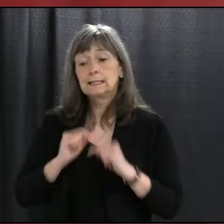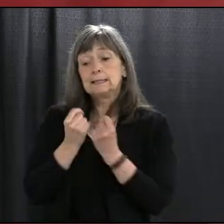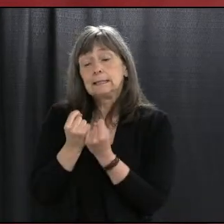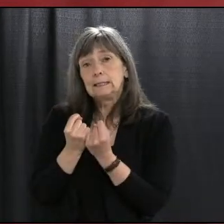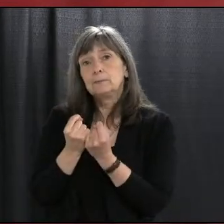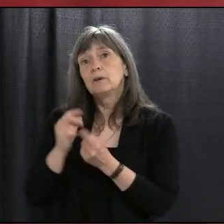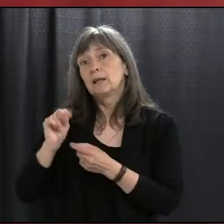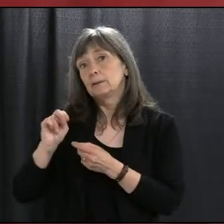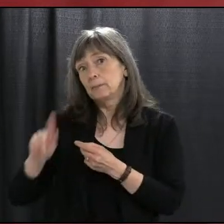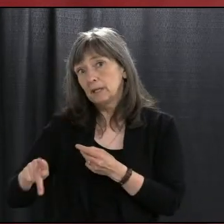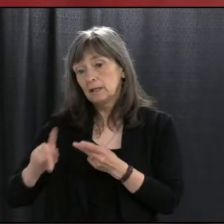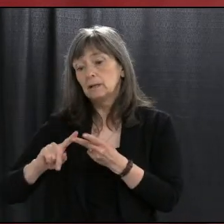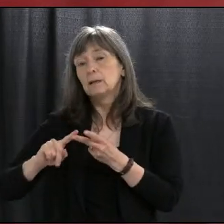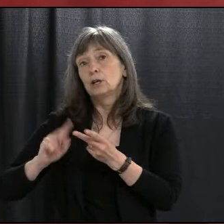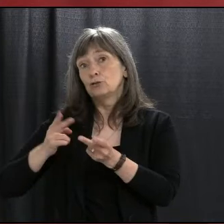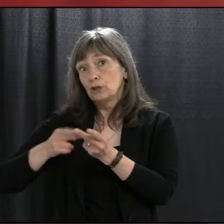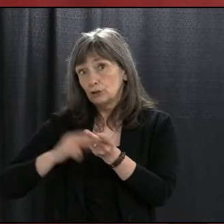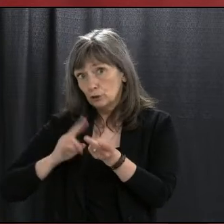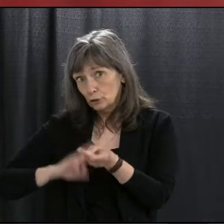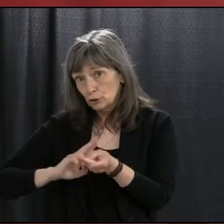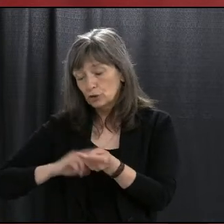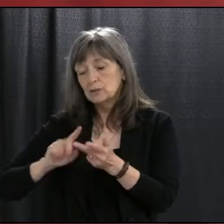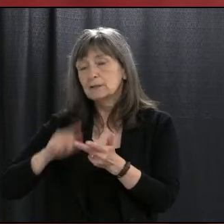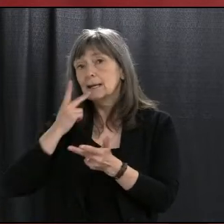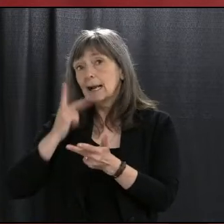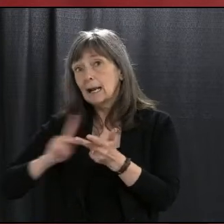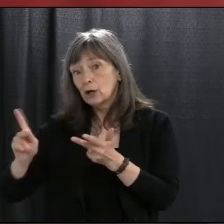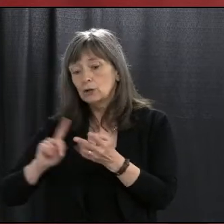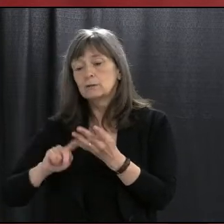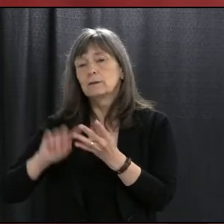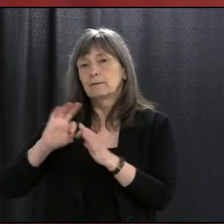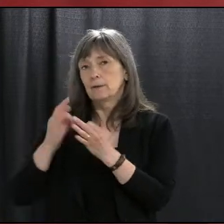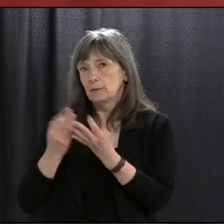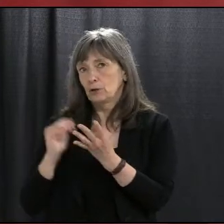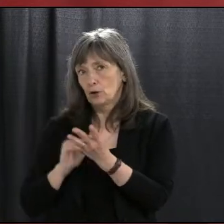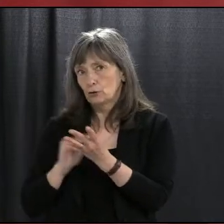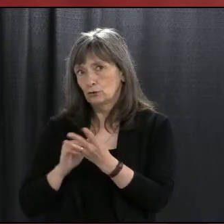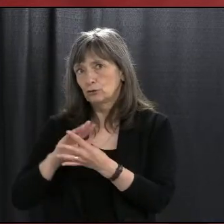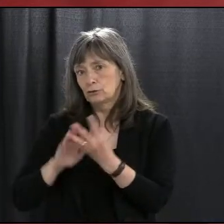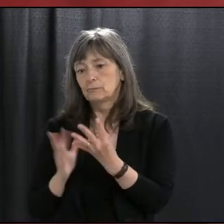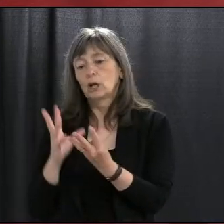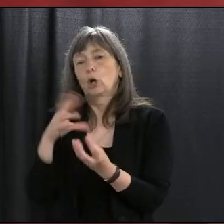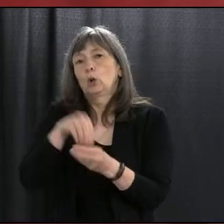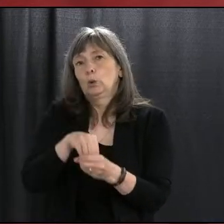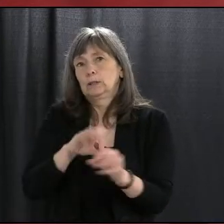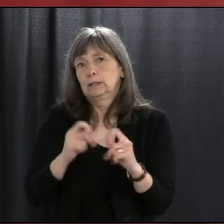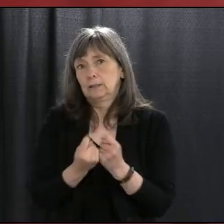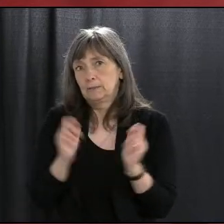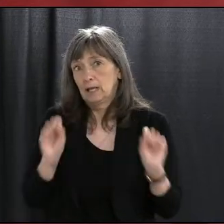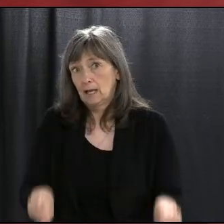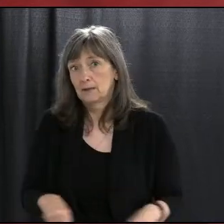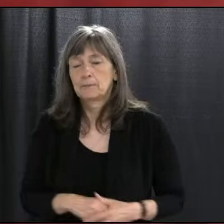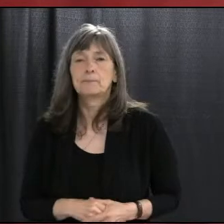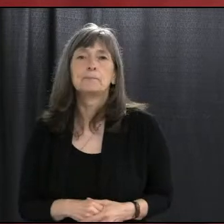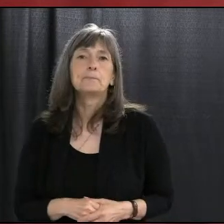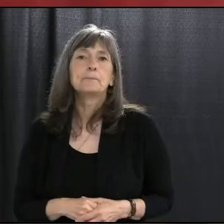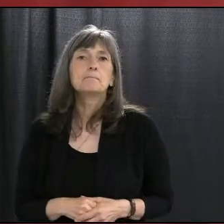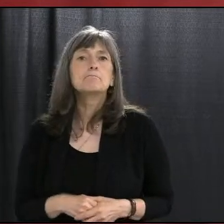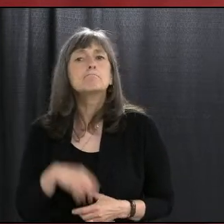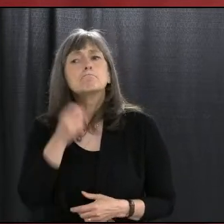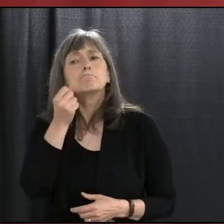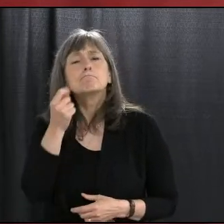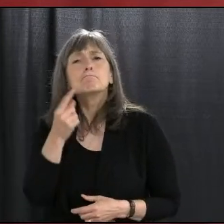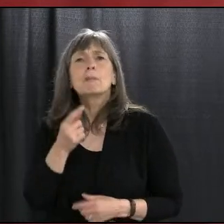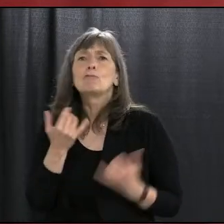by nurse practitioners, registered nurses, clerical staff, and family physicians, as already noted. We understand that there is a